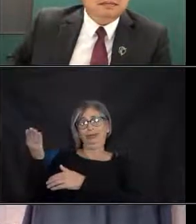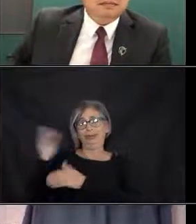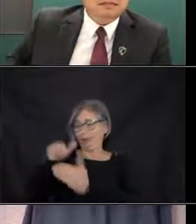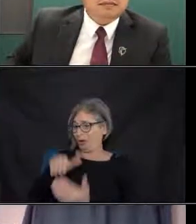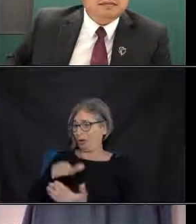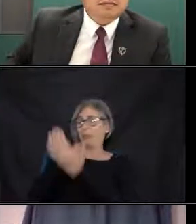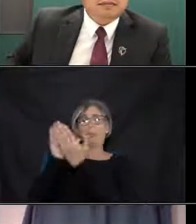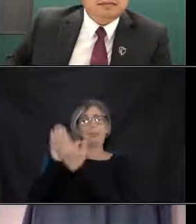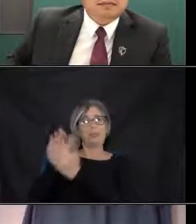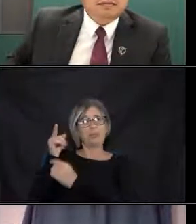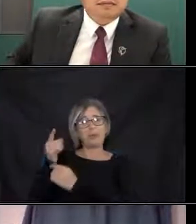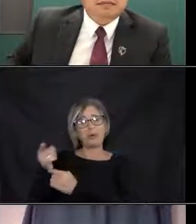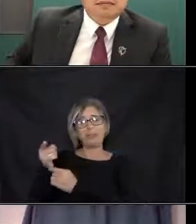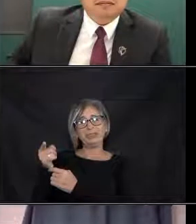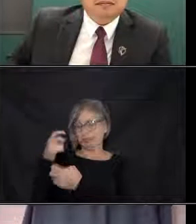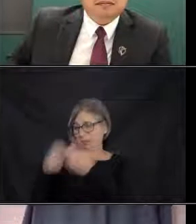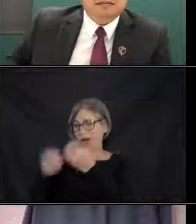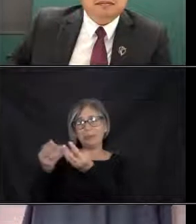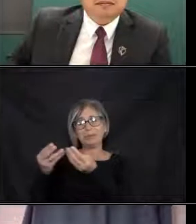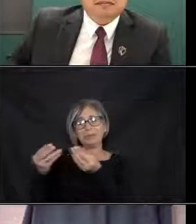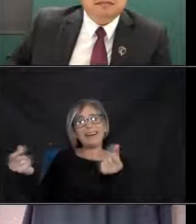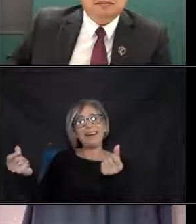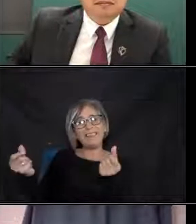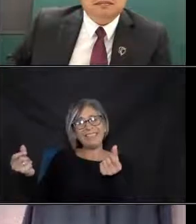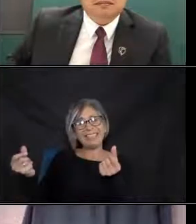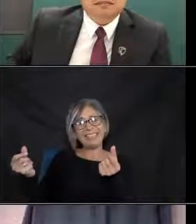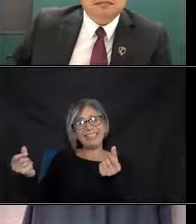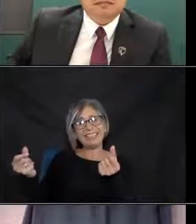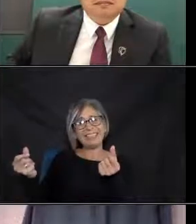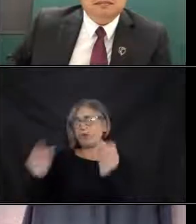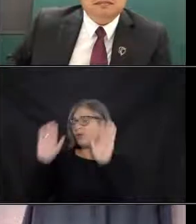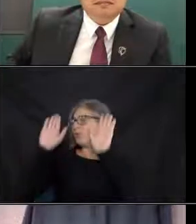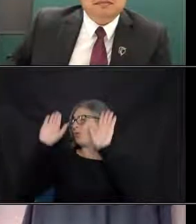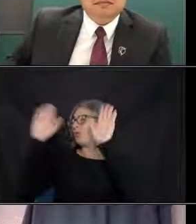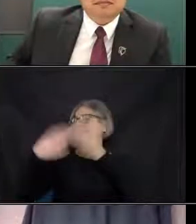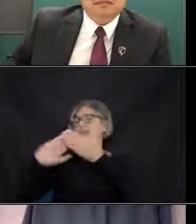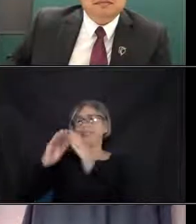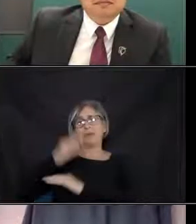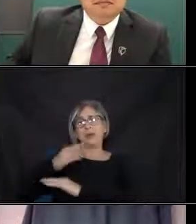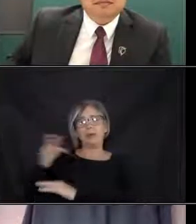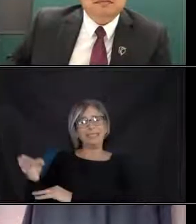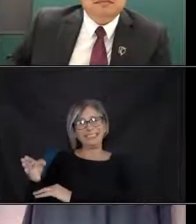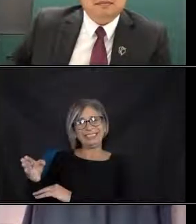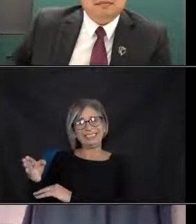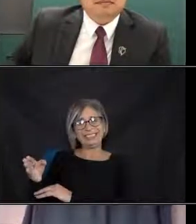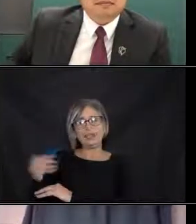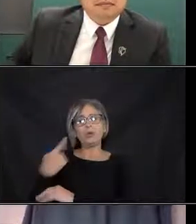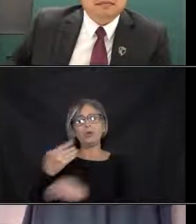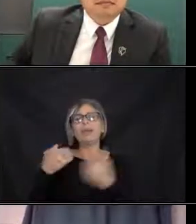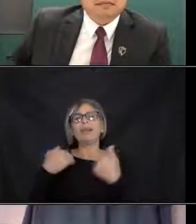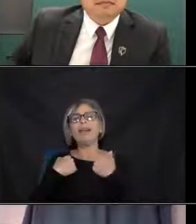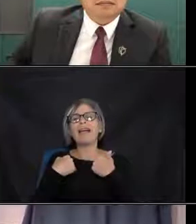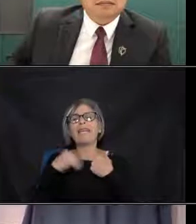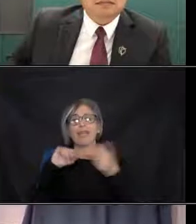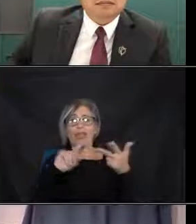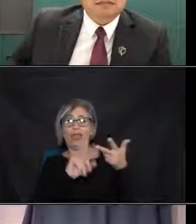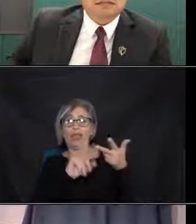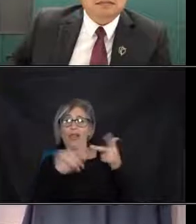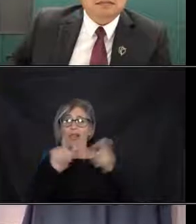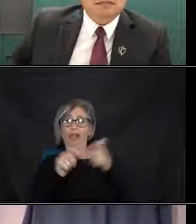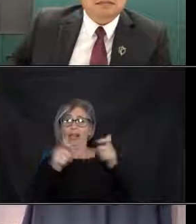to problem solving within the great city of Boynton. We have the third